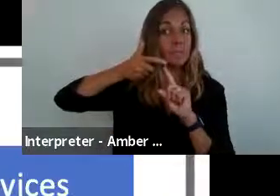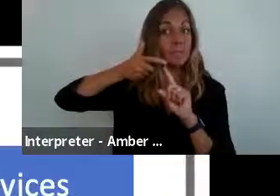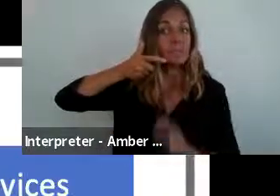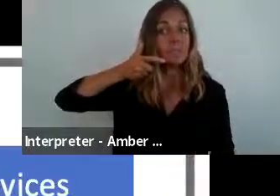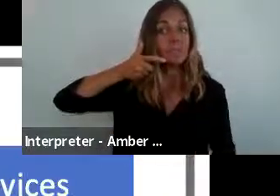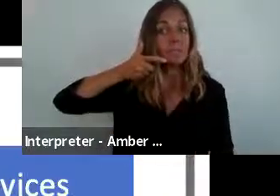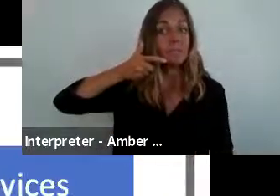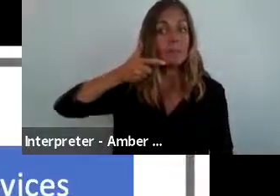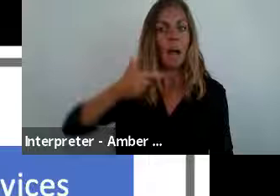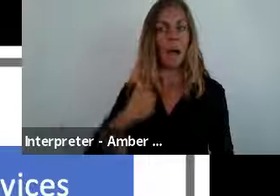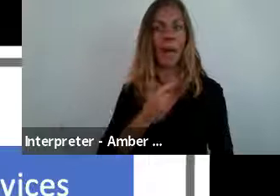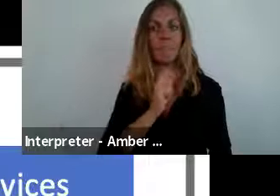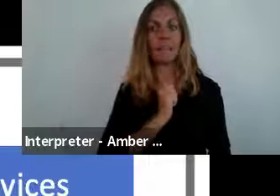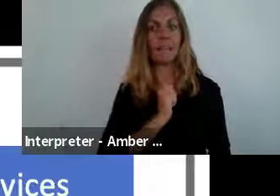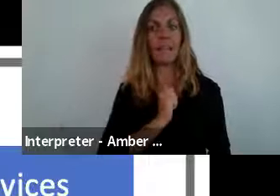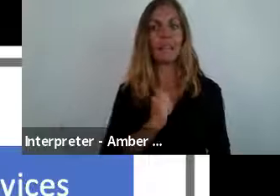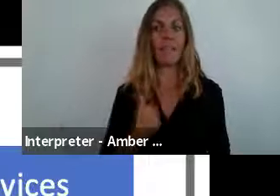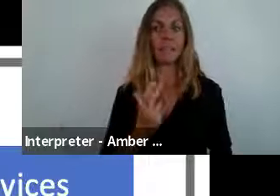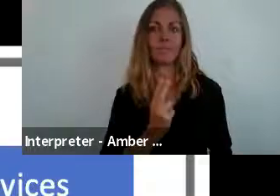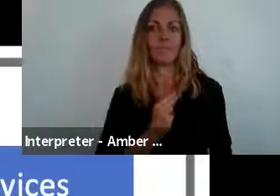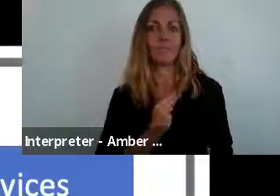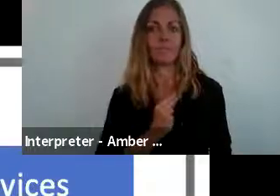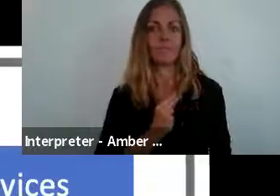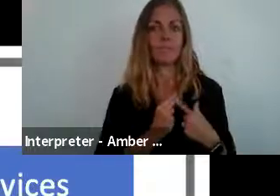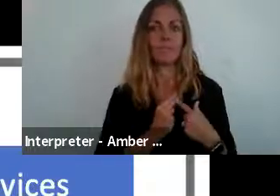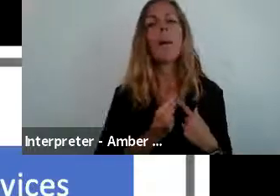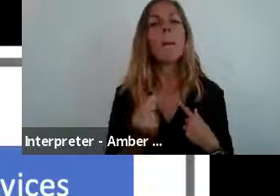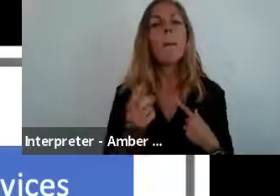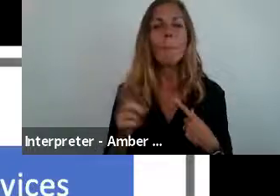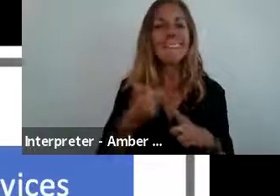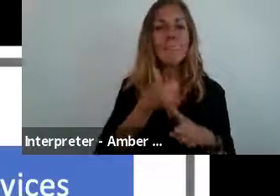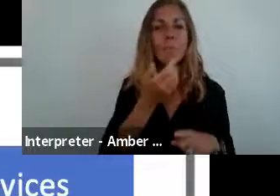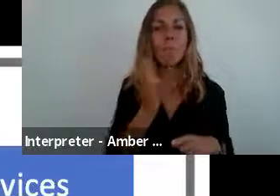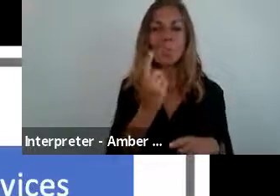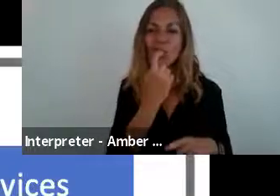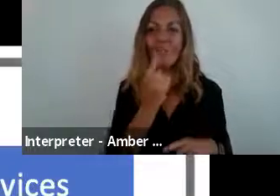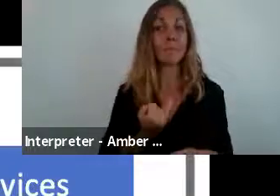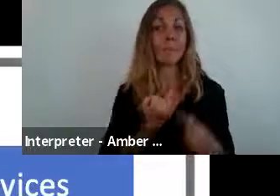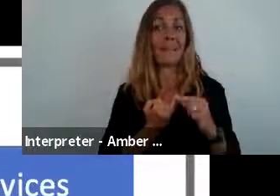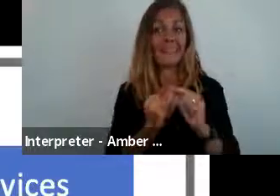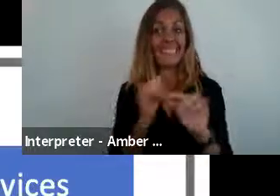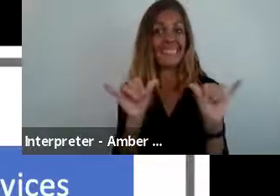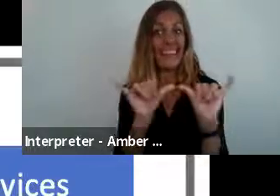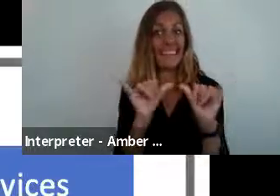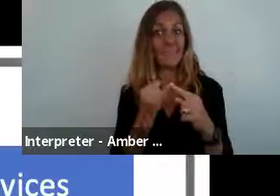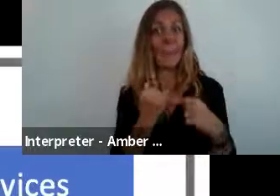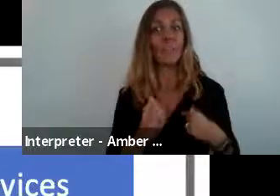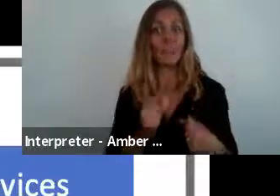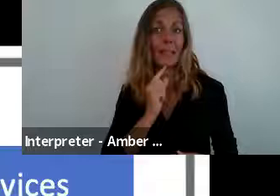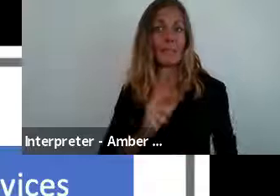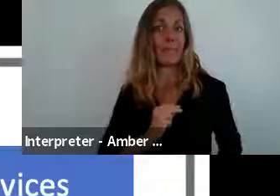mouth. I am actually using a wireless Bluetooth mic that's about the size of my pinky that I have clipped to my